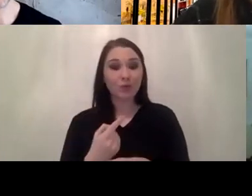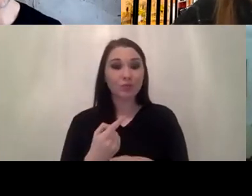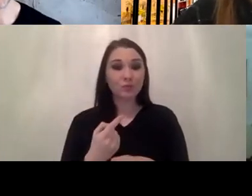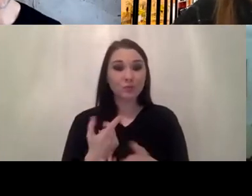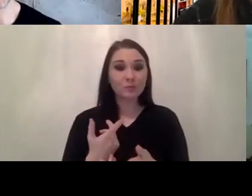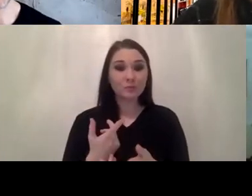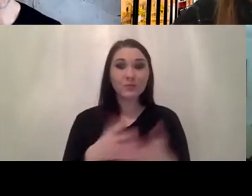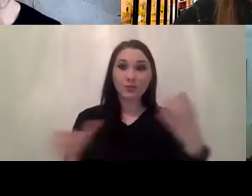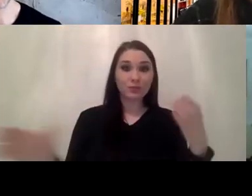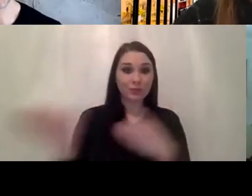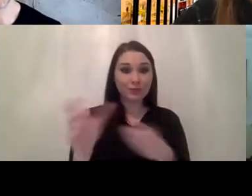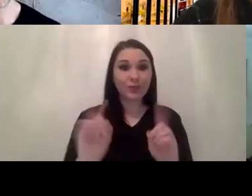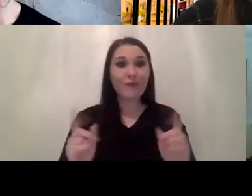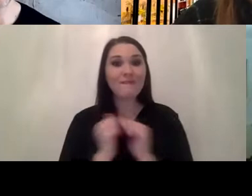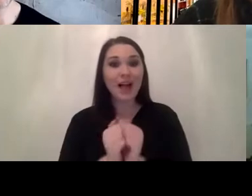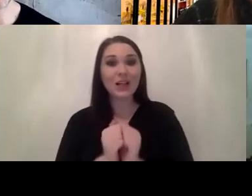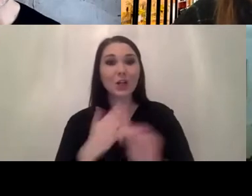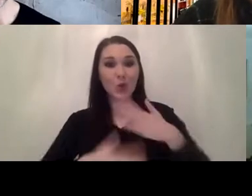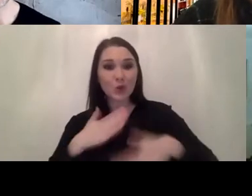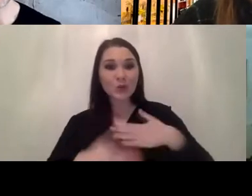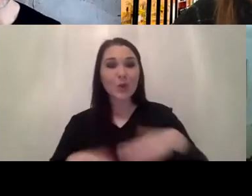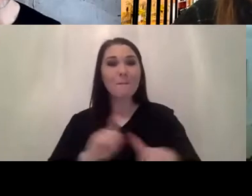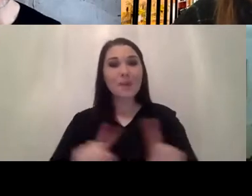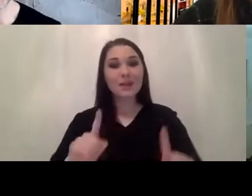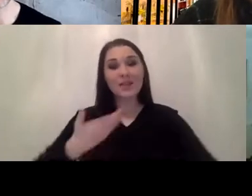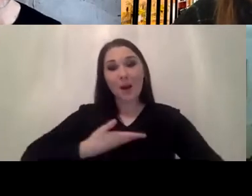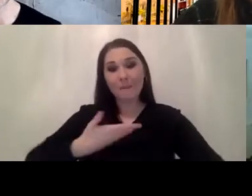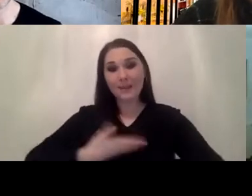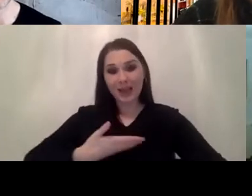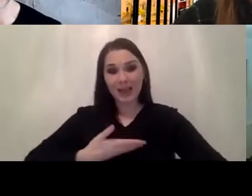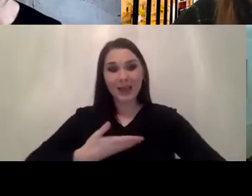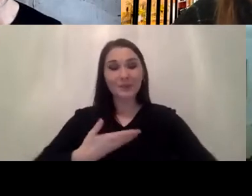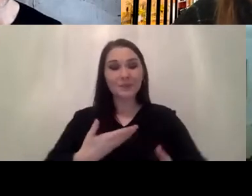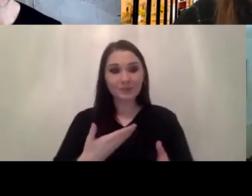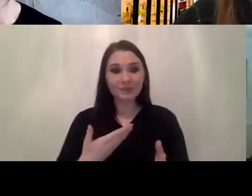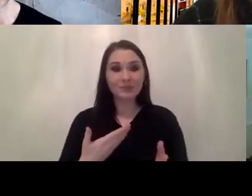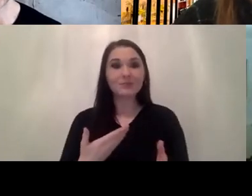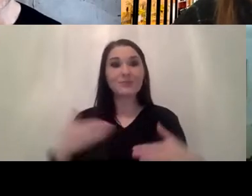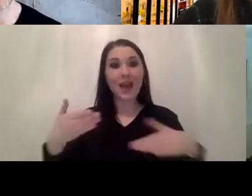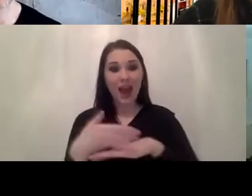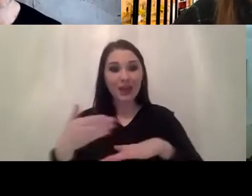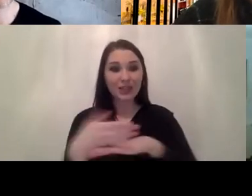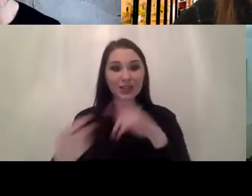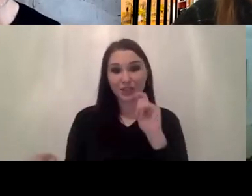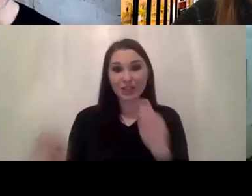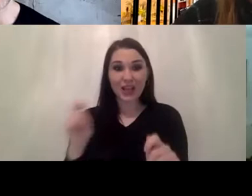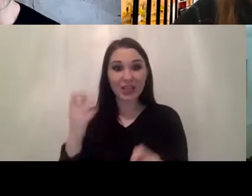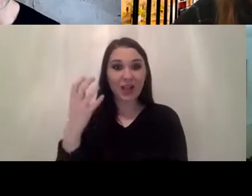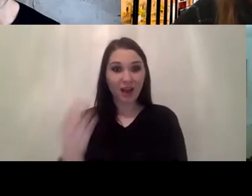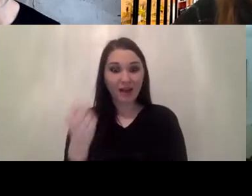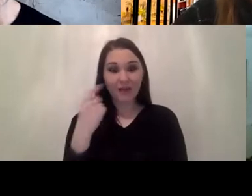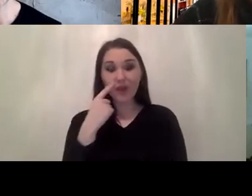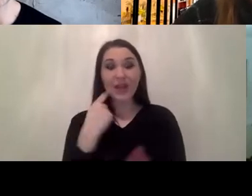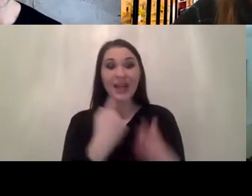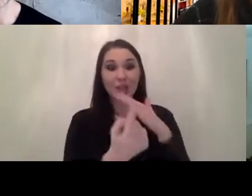say where your values are, but it's what the company measures and reports on a lot of times is where the actions and the change has. So we on an individual team